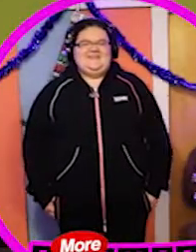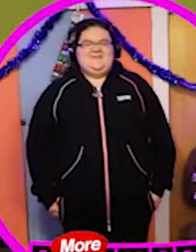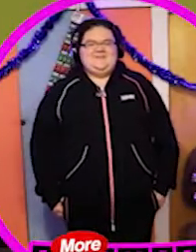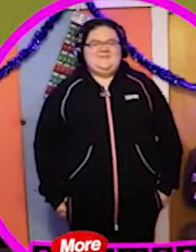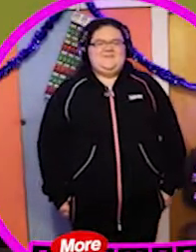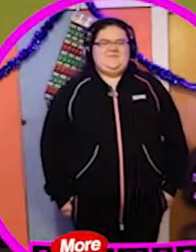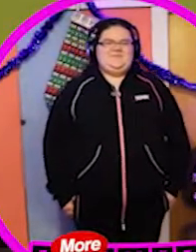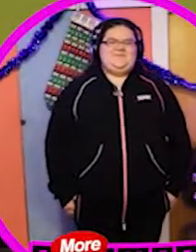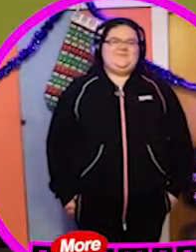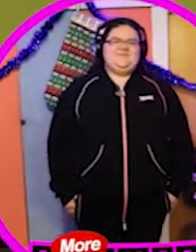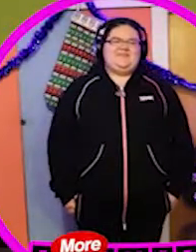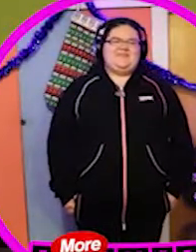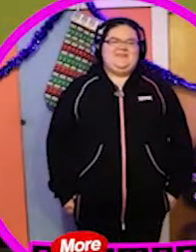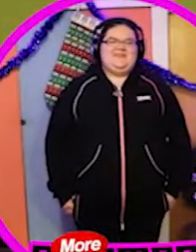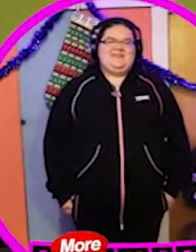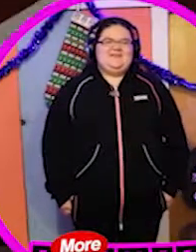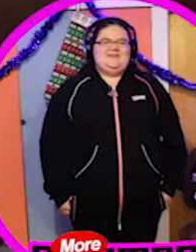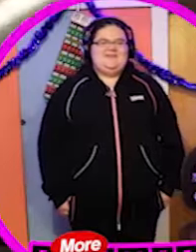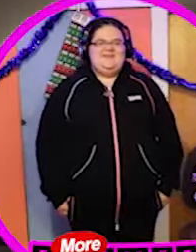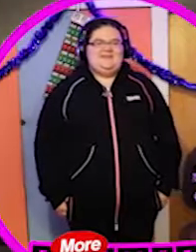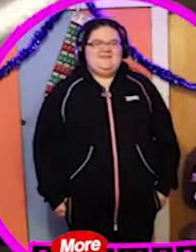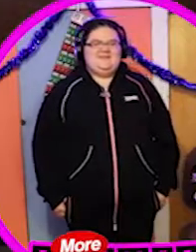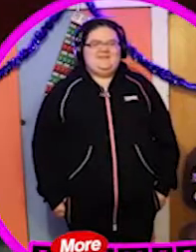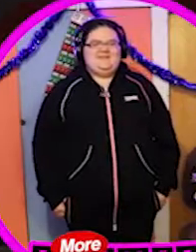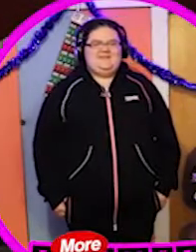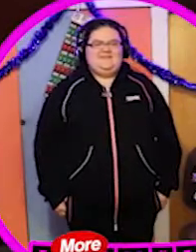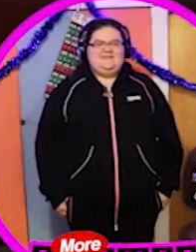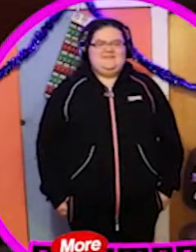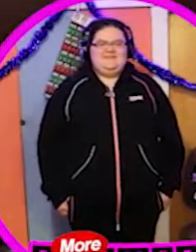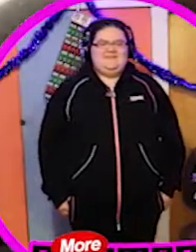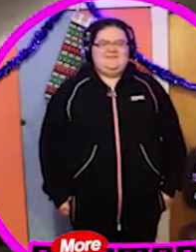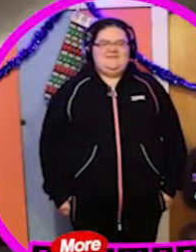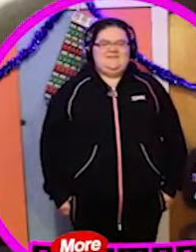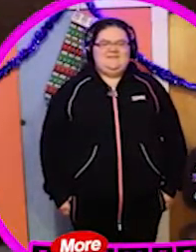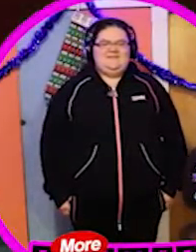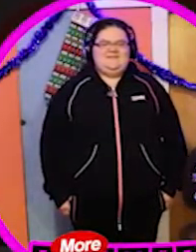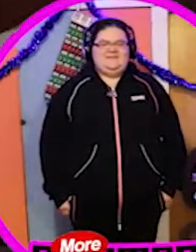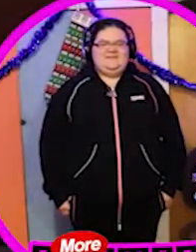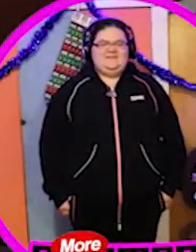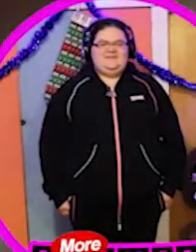it. They're trying to kill me. How did you do it? I'm going.